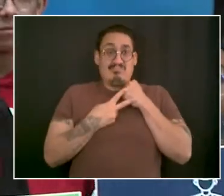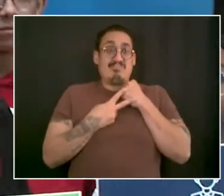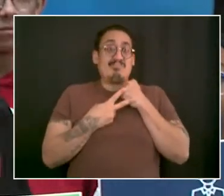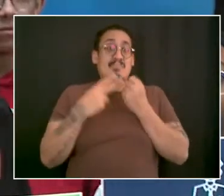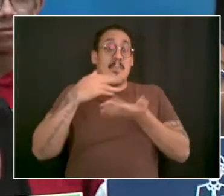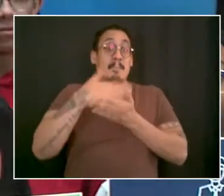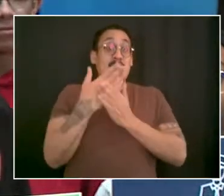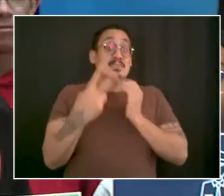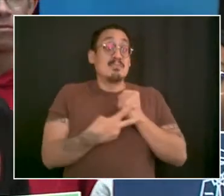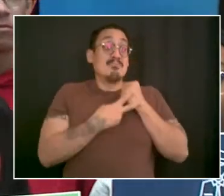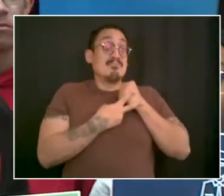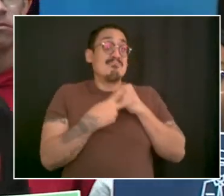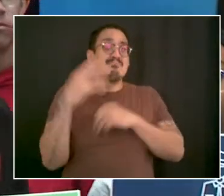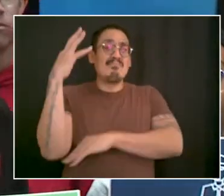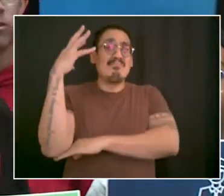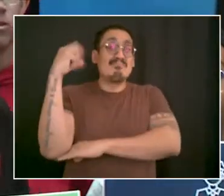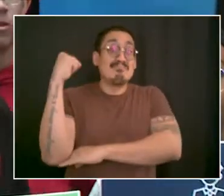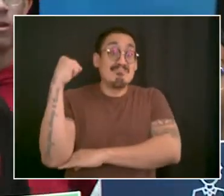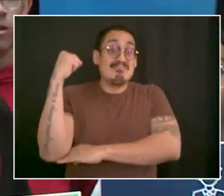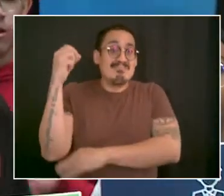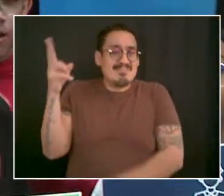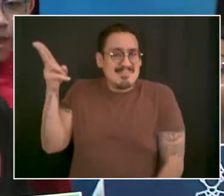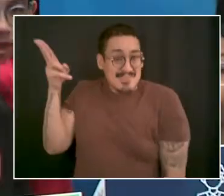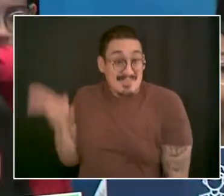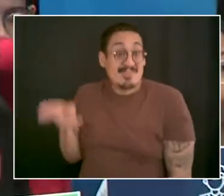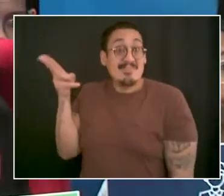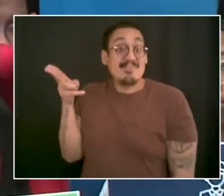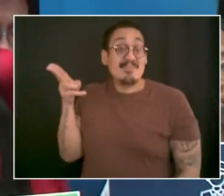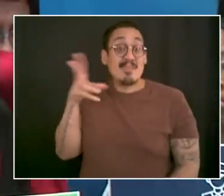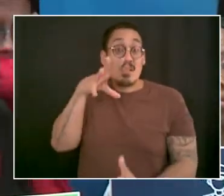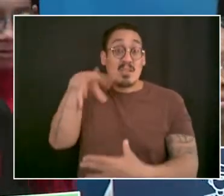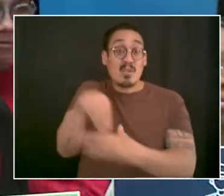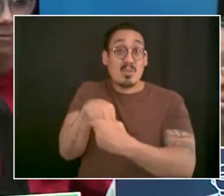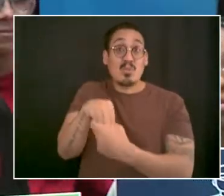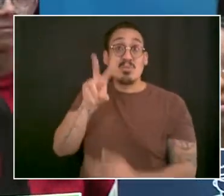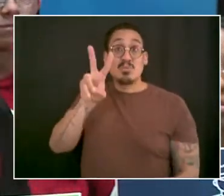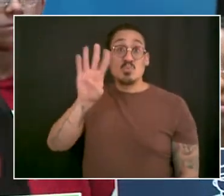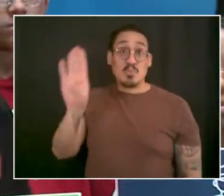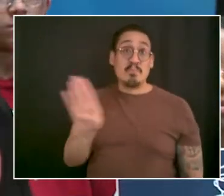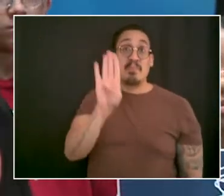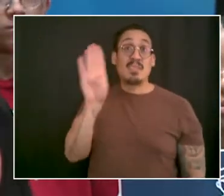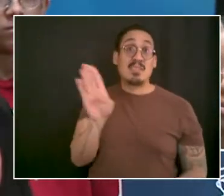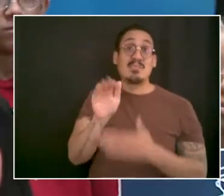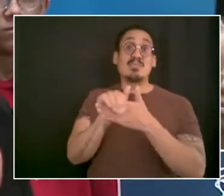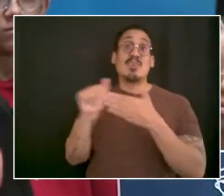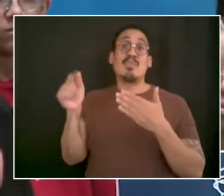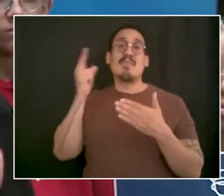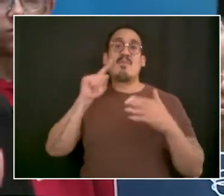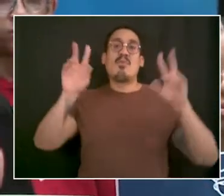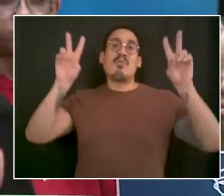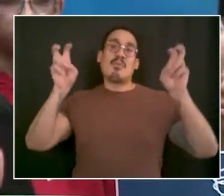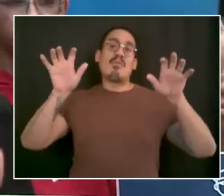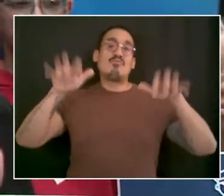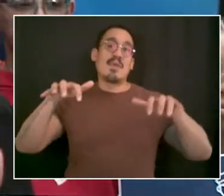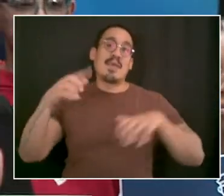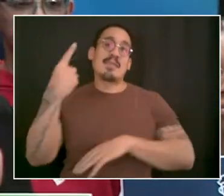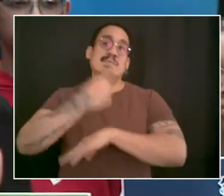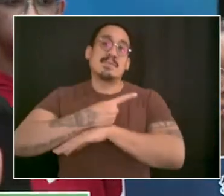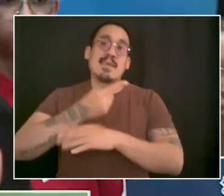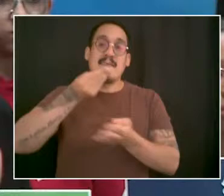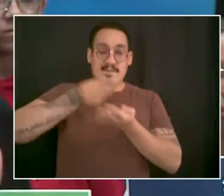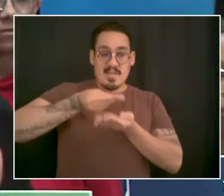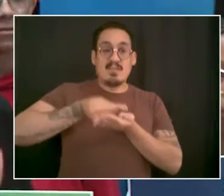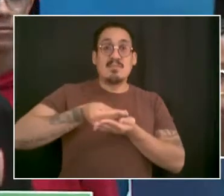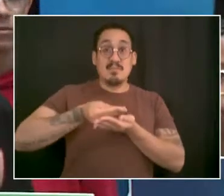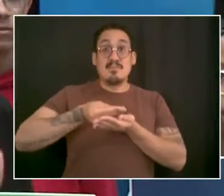in New York City's history. It includes $2 billion in our rainy day fund, also a record level. And all of these factors